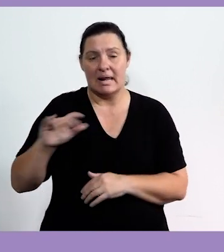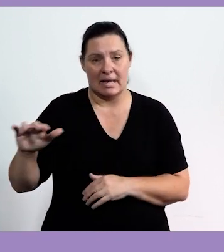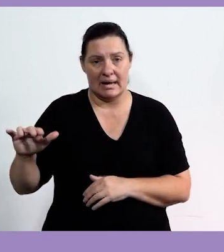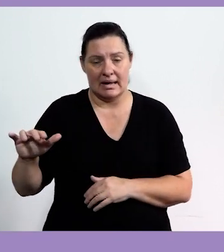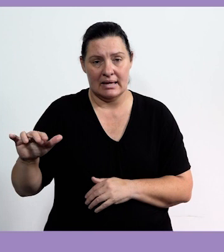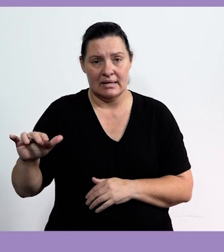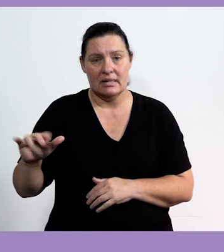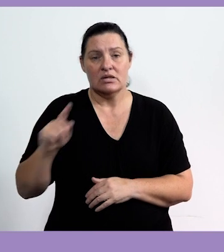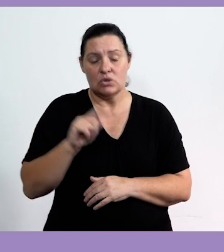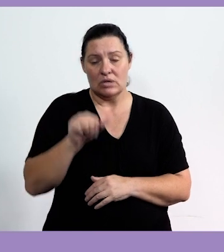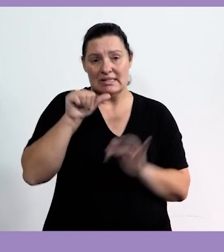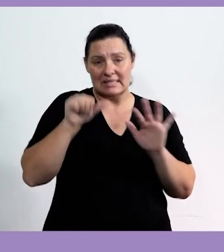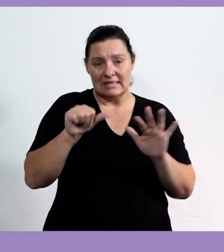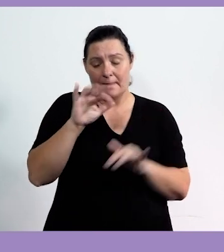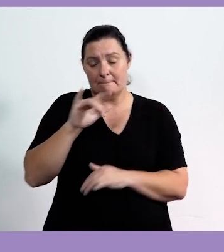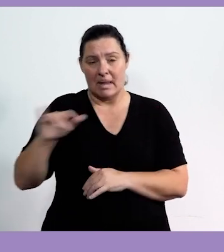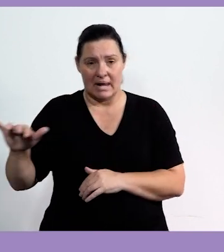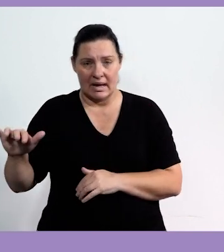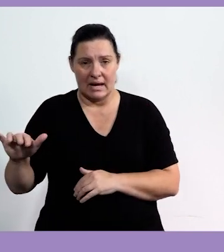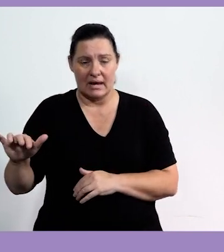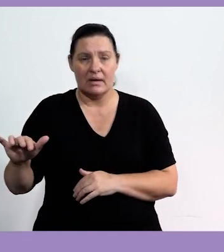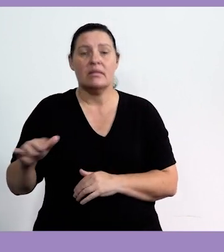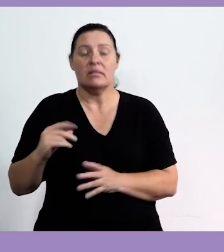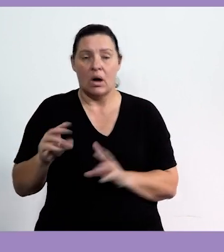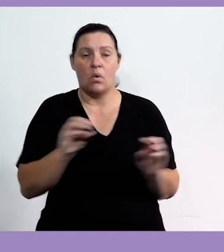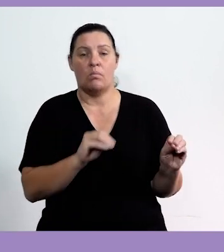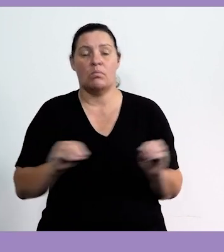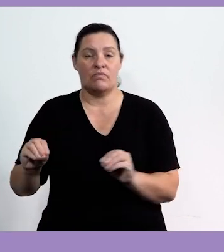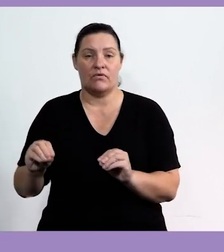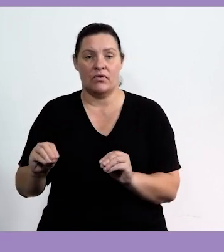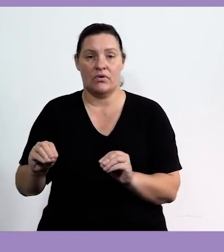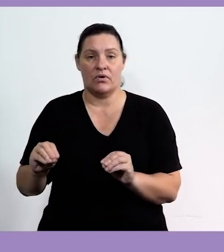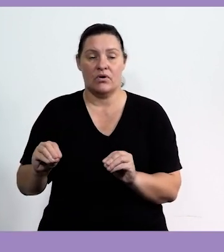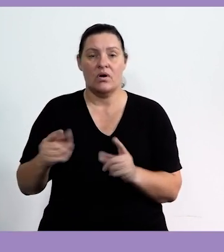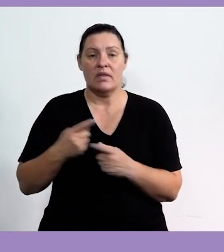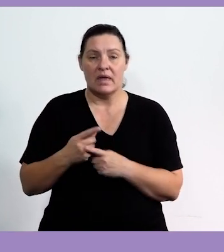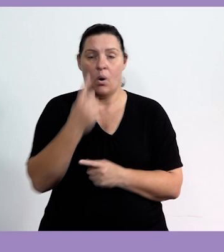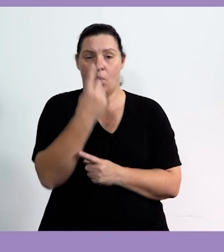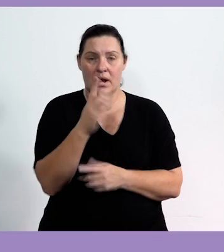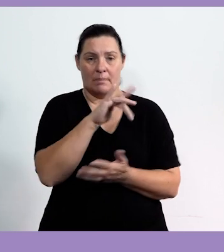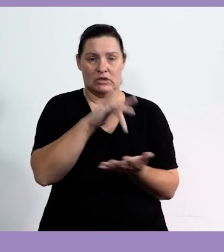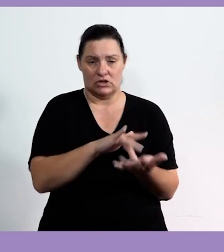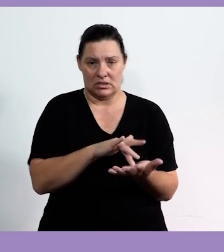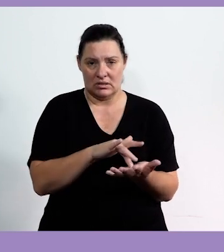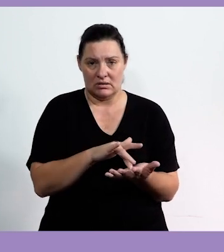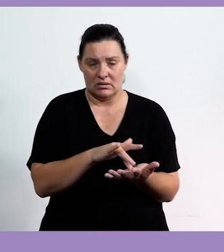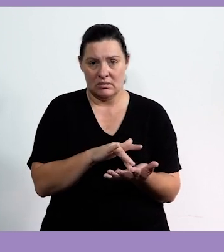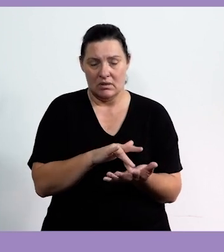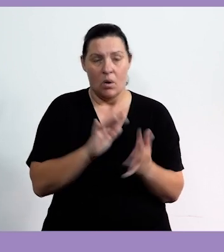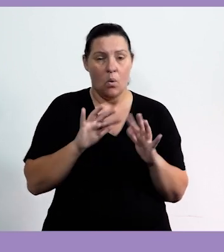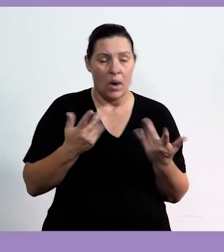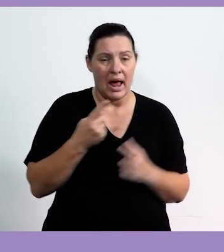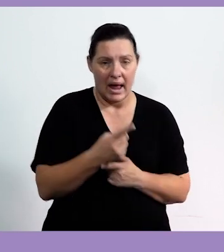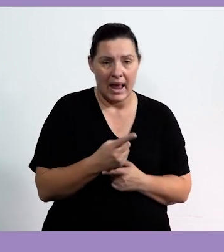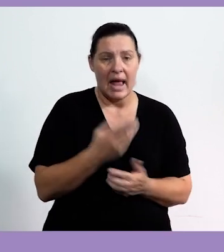million. And that 6 million, it has to now move to the ones position, where it